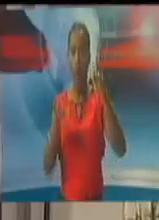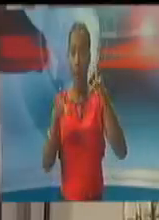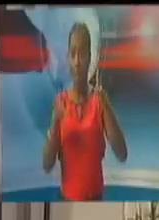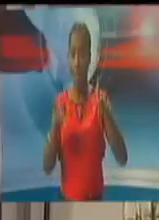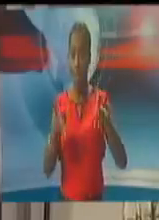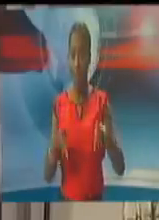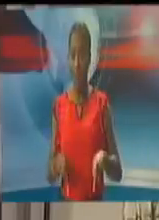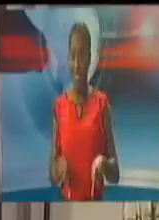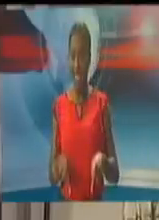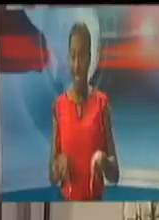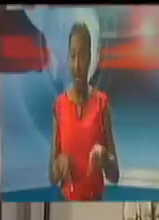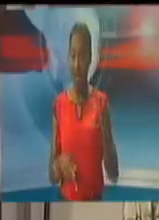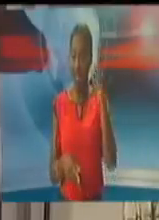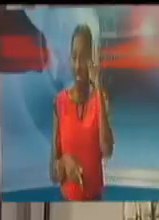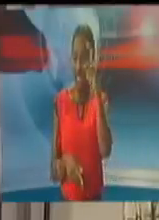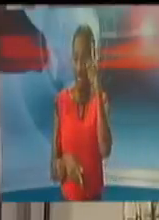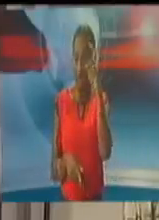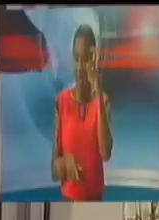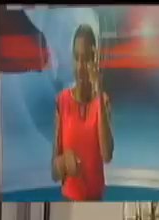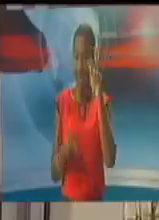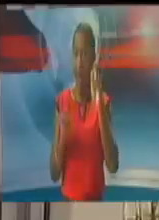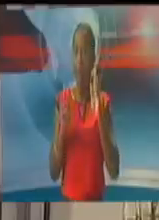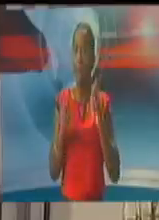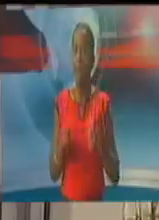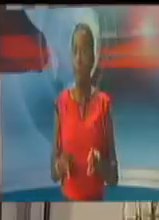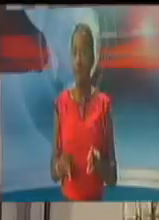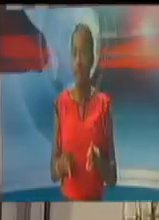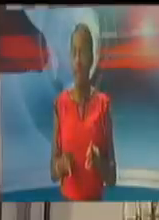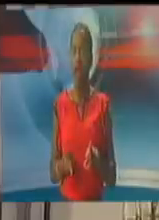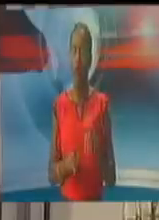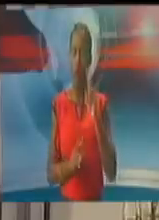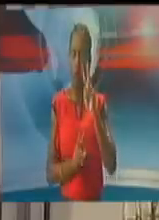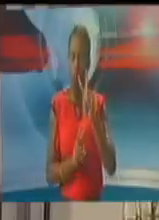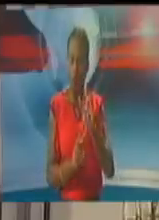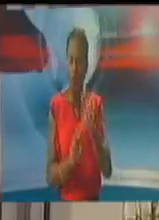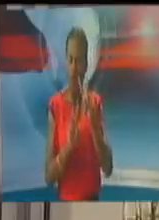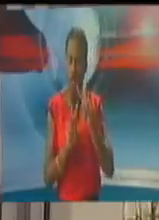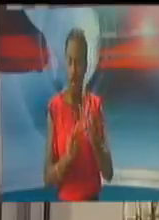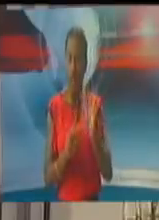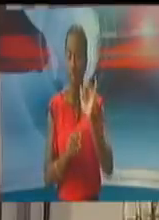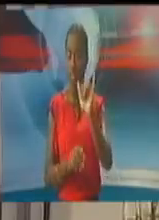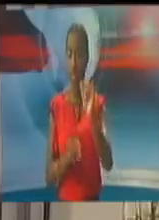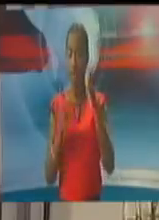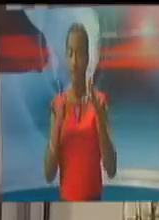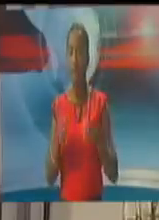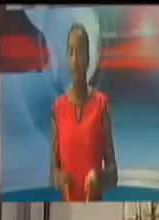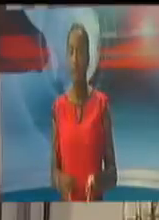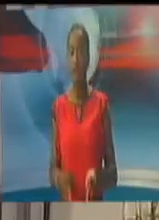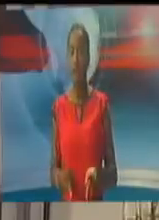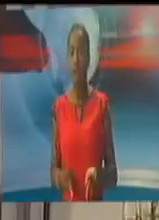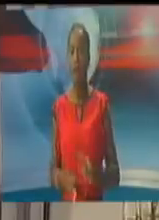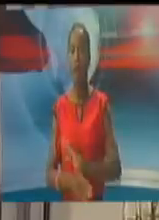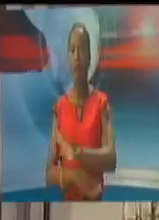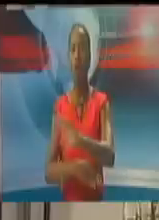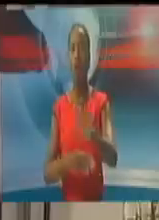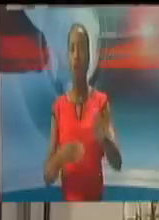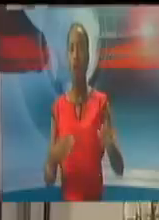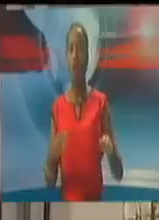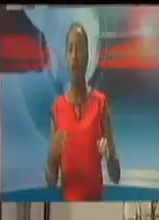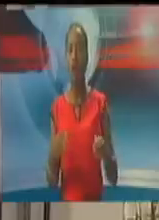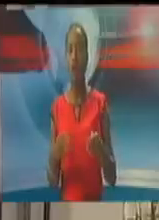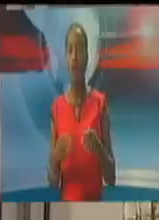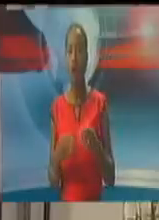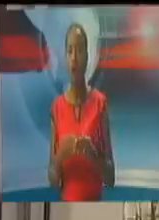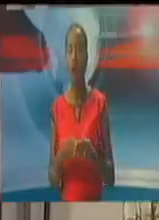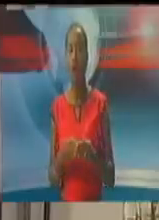case, stable, and we are looking at that person. The total number of persons housed